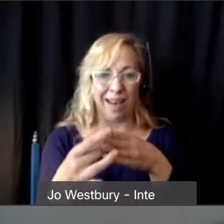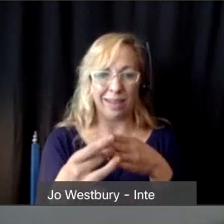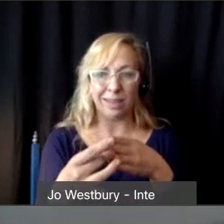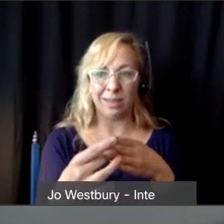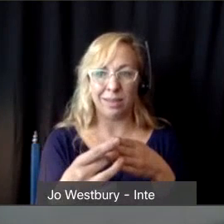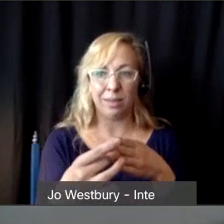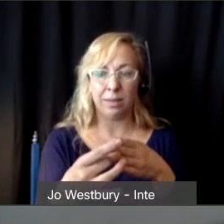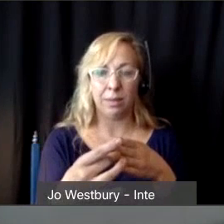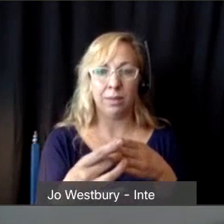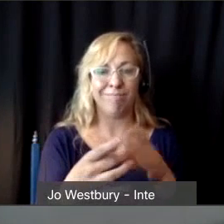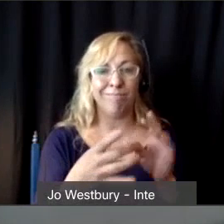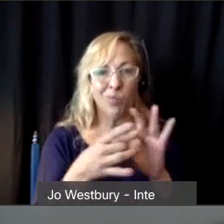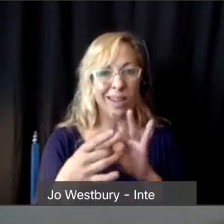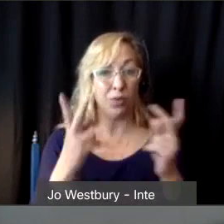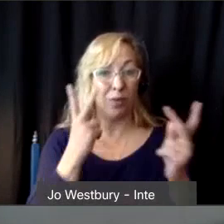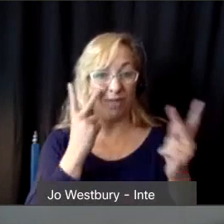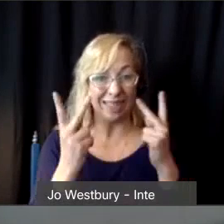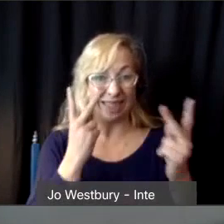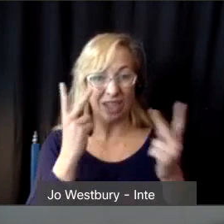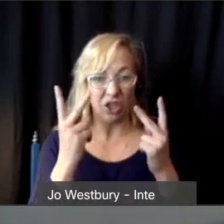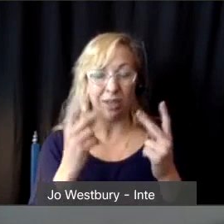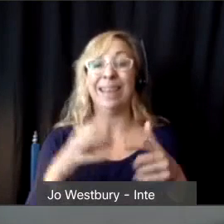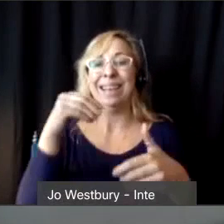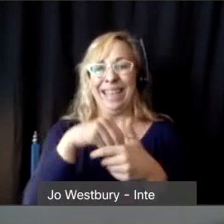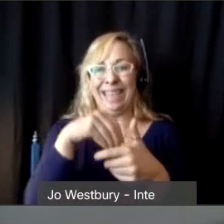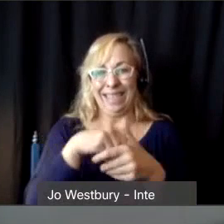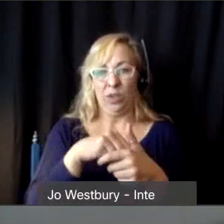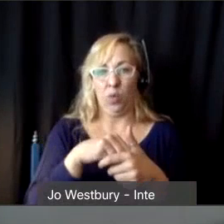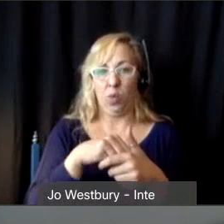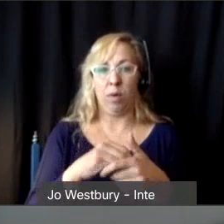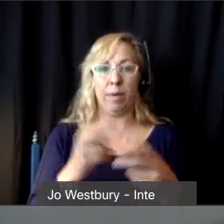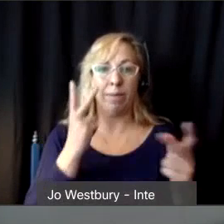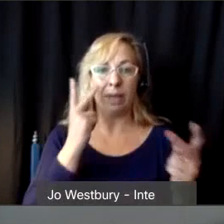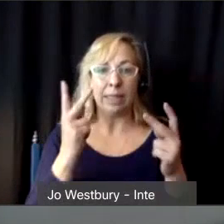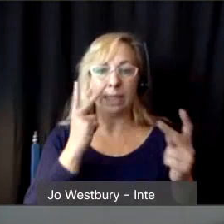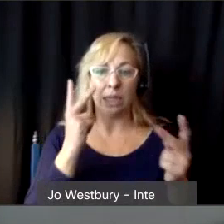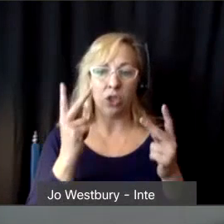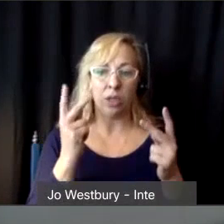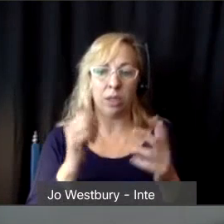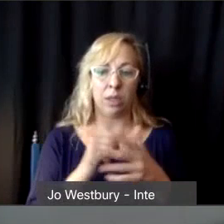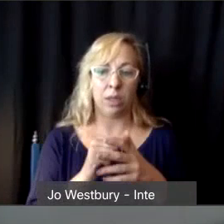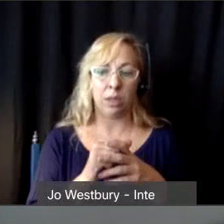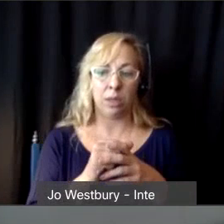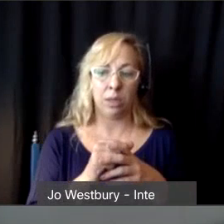regarding visitation, indoor visitation in